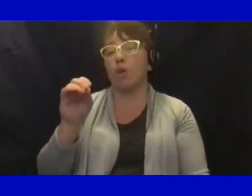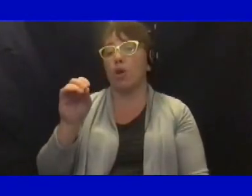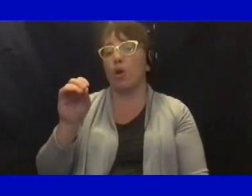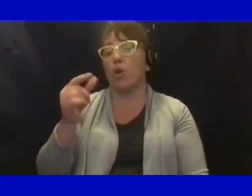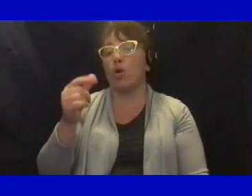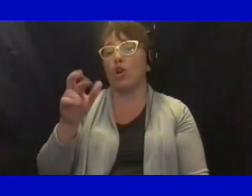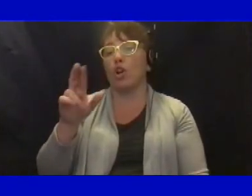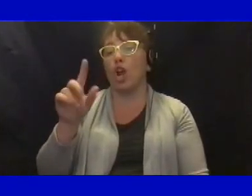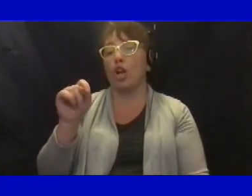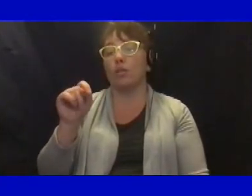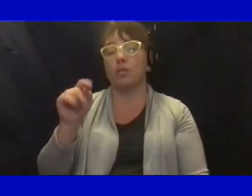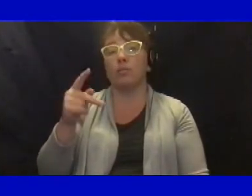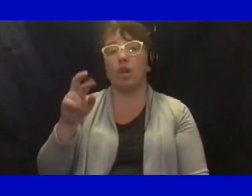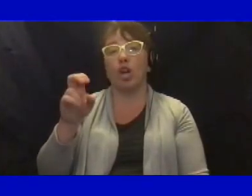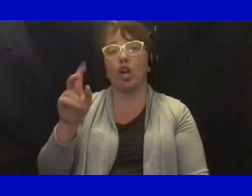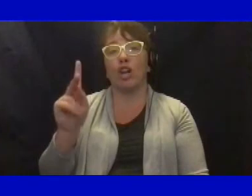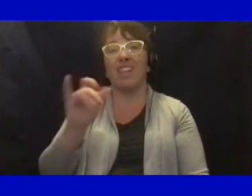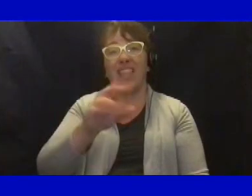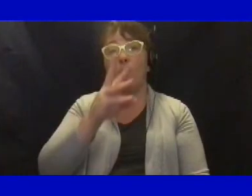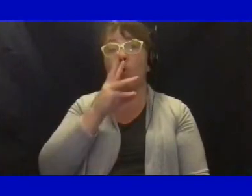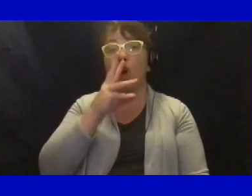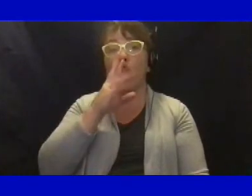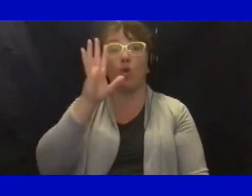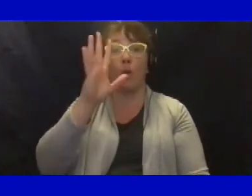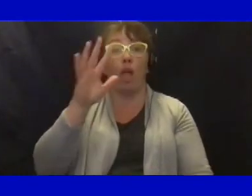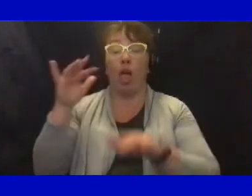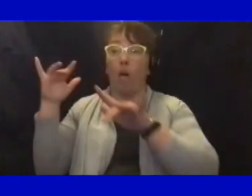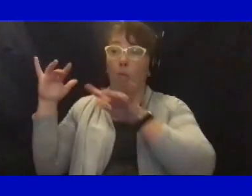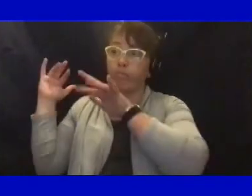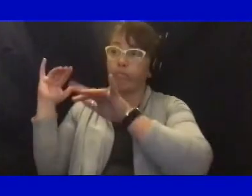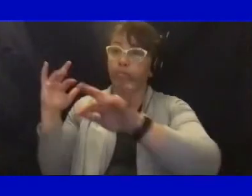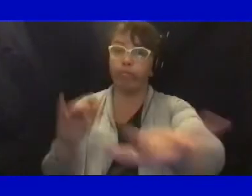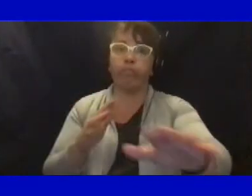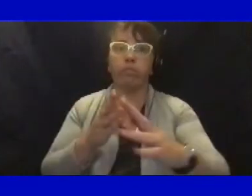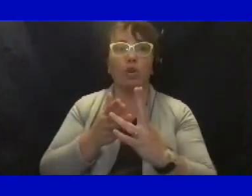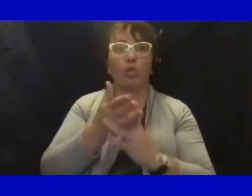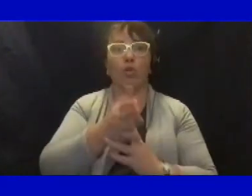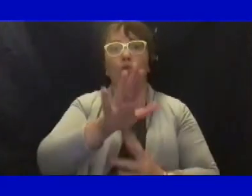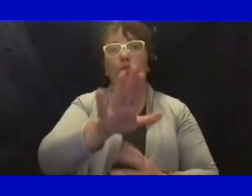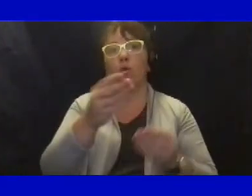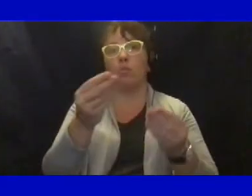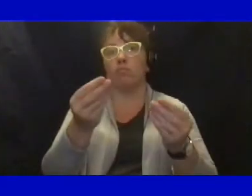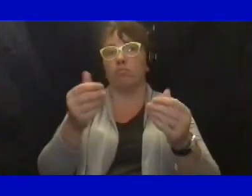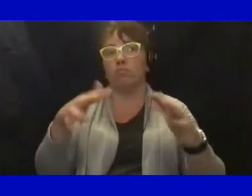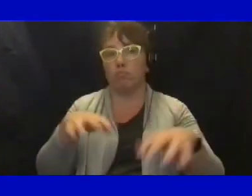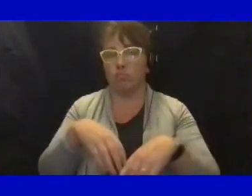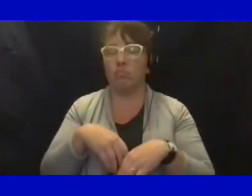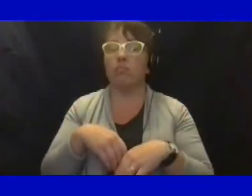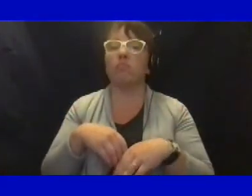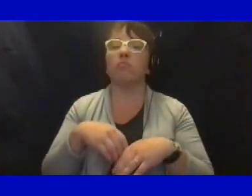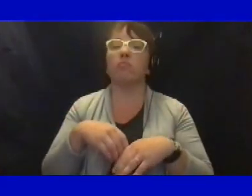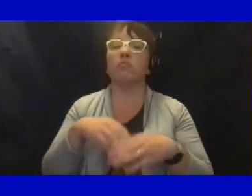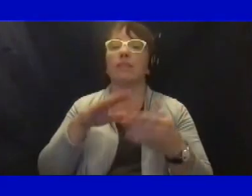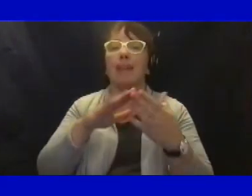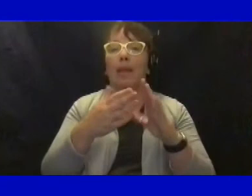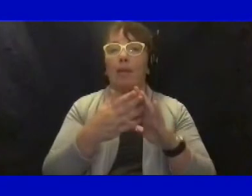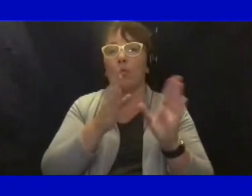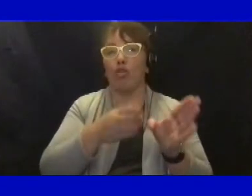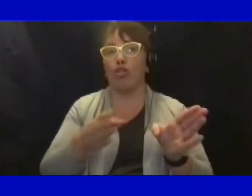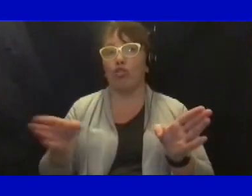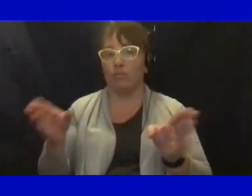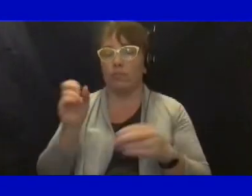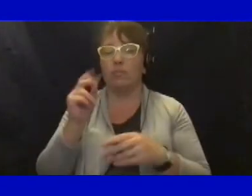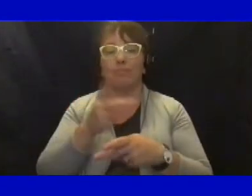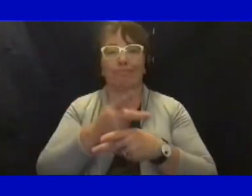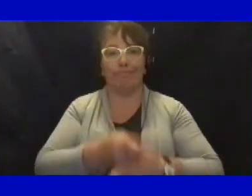water is going to be coming right out of the burn area through Bogart Park, and that's where the first place it actually crosses a road. We're looking